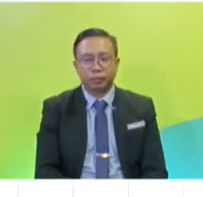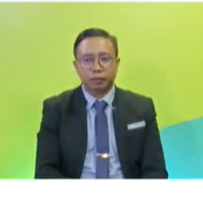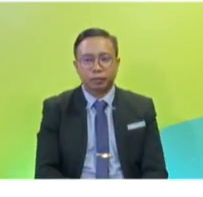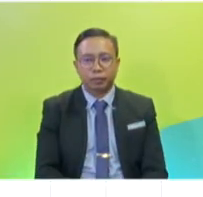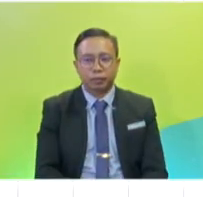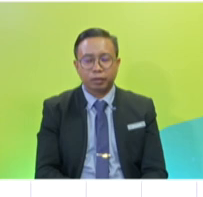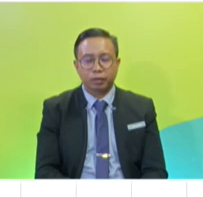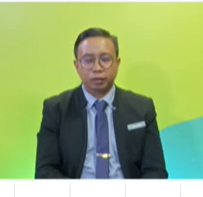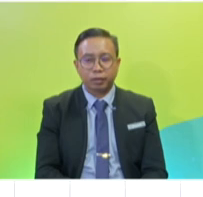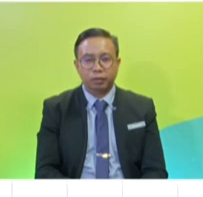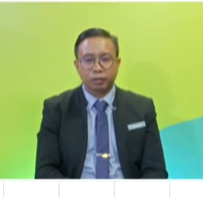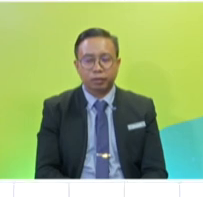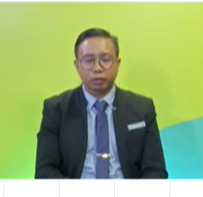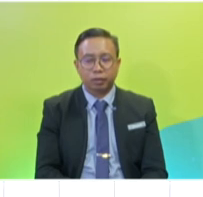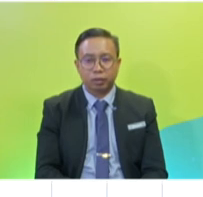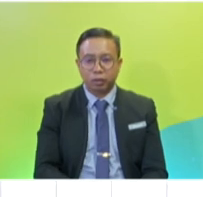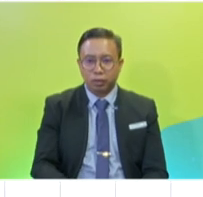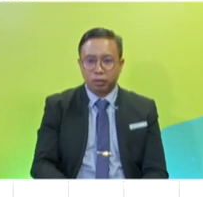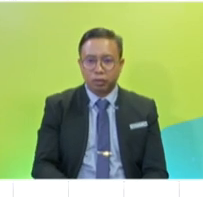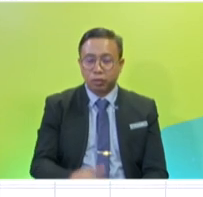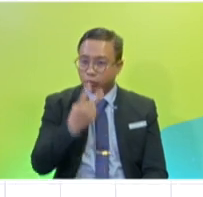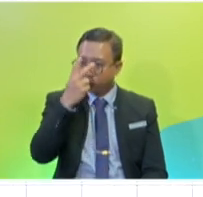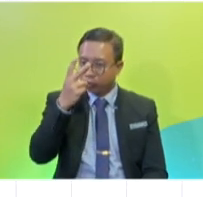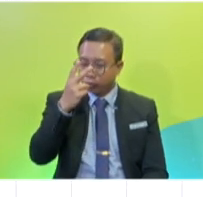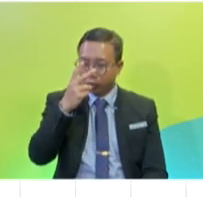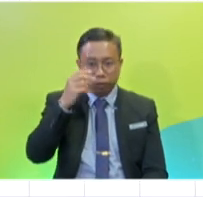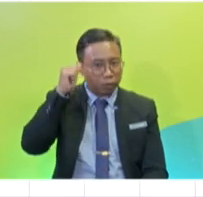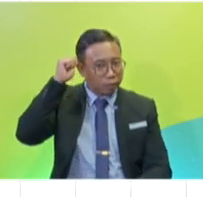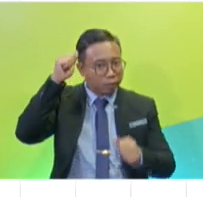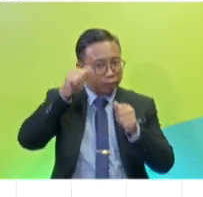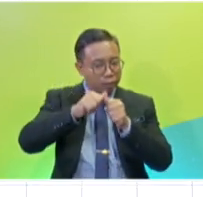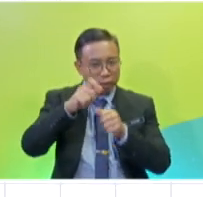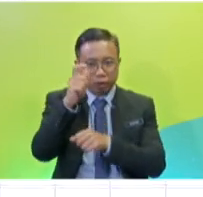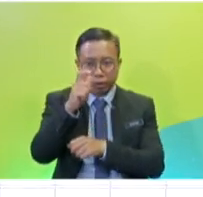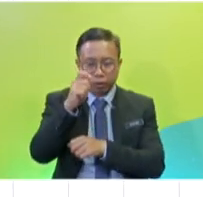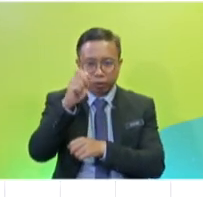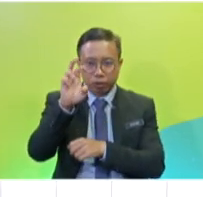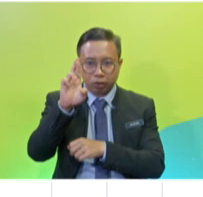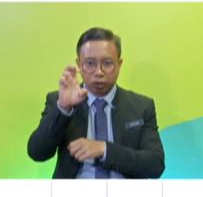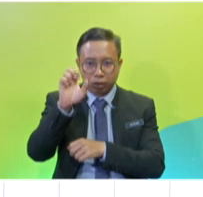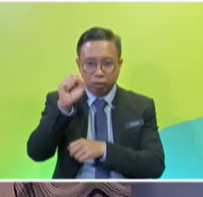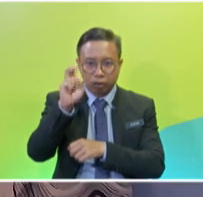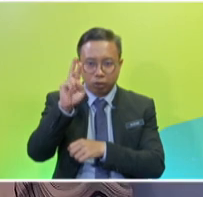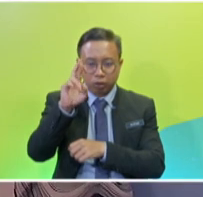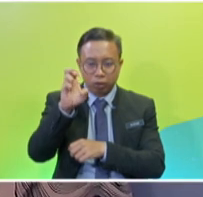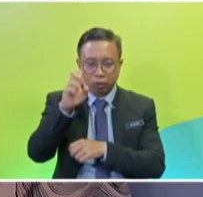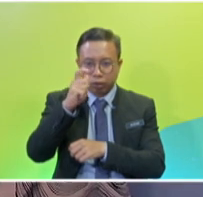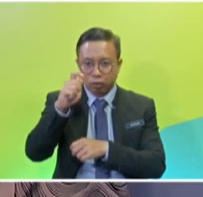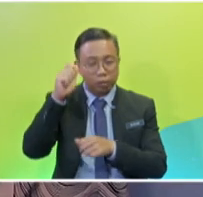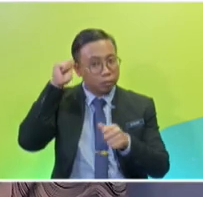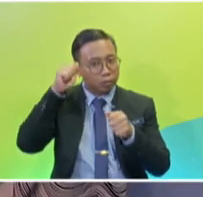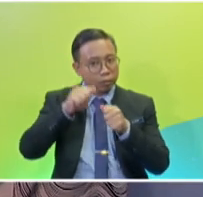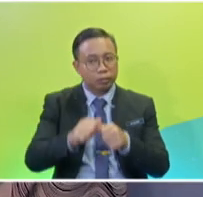My answer is treasure the moment. Good. Treasure. Mm-hmm. The moment. Okay,